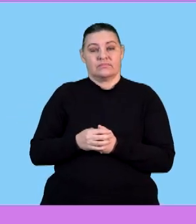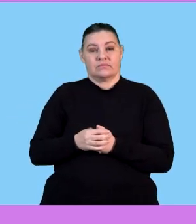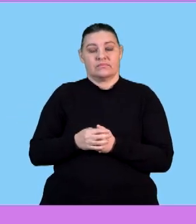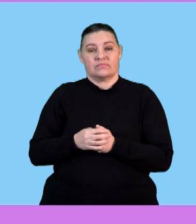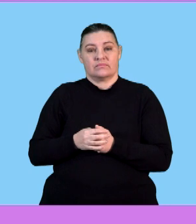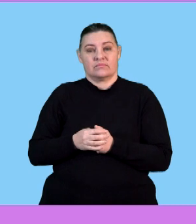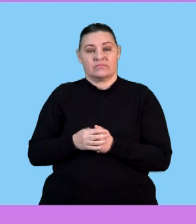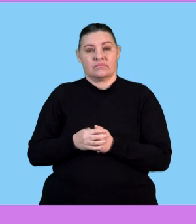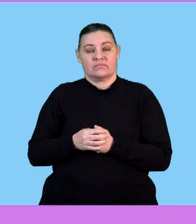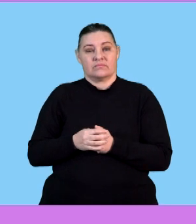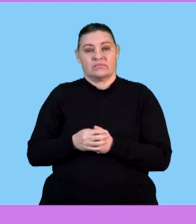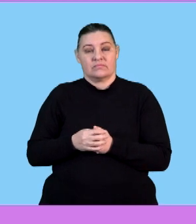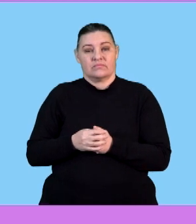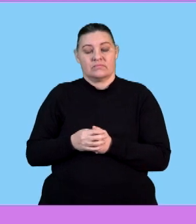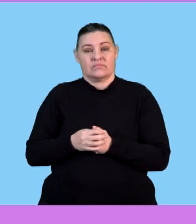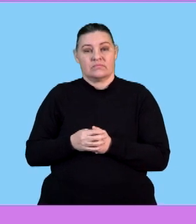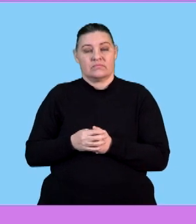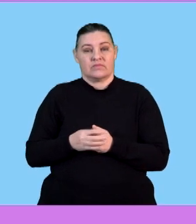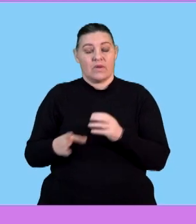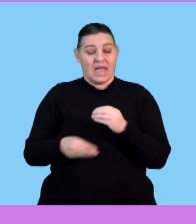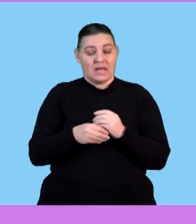on, let's fit it in here,